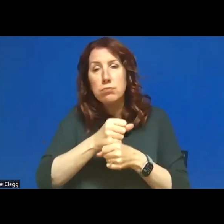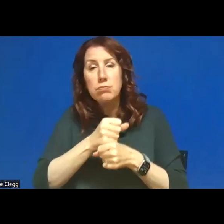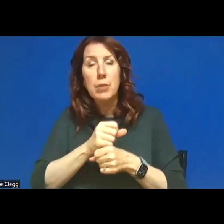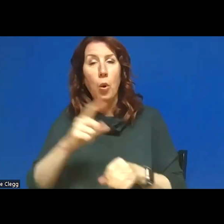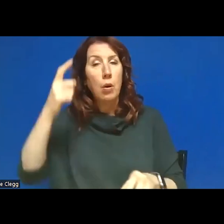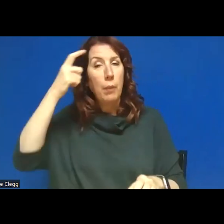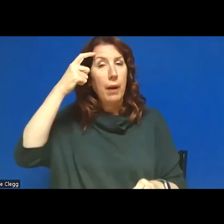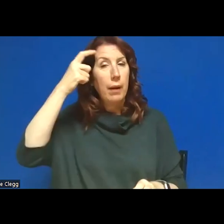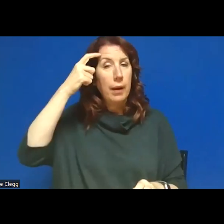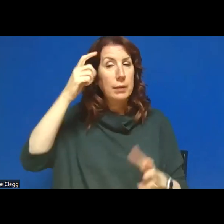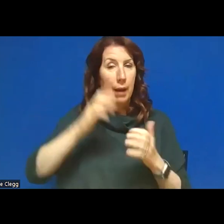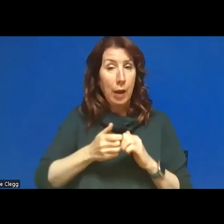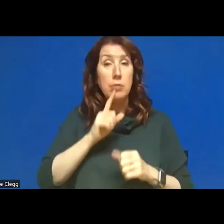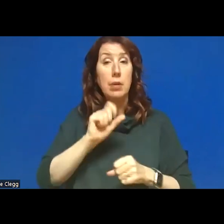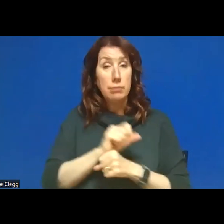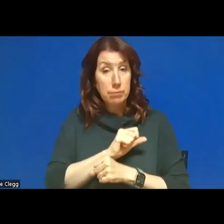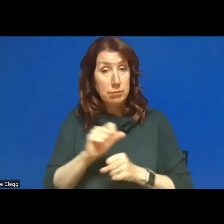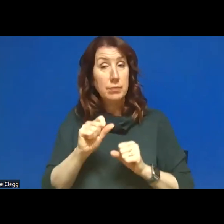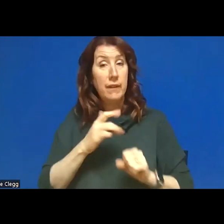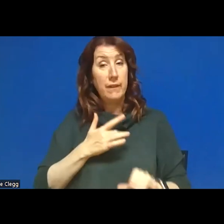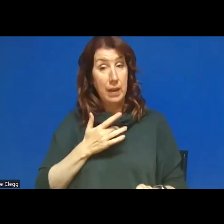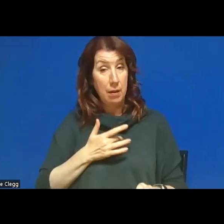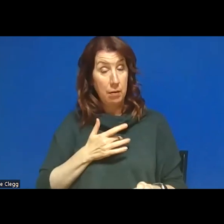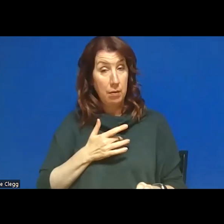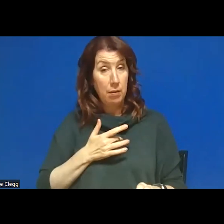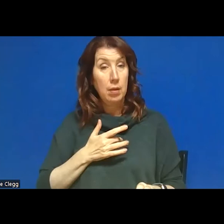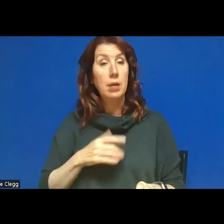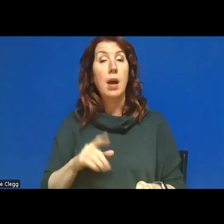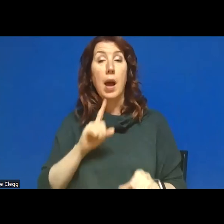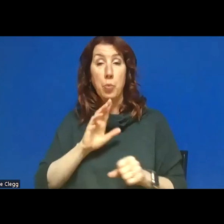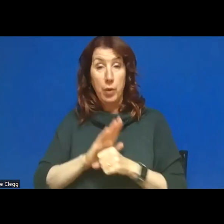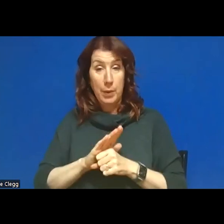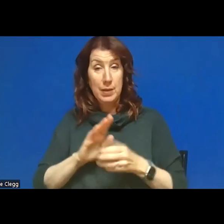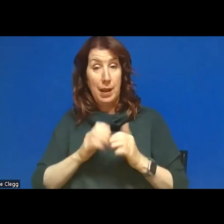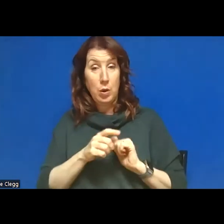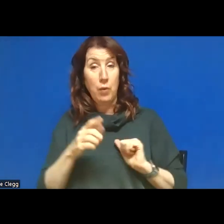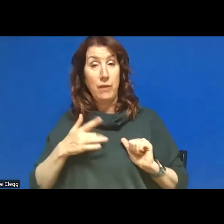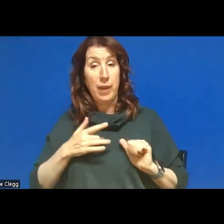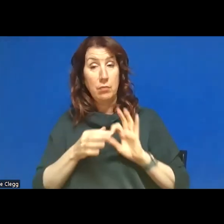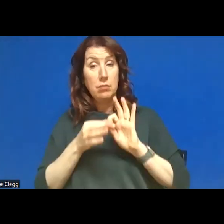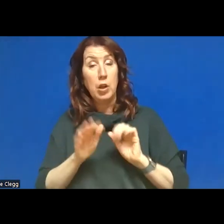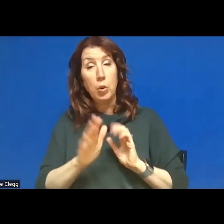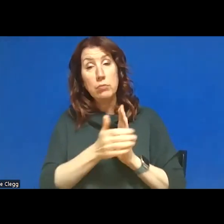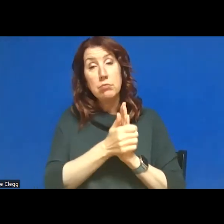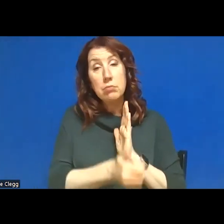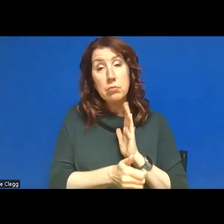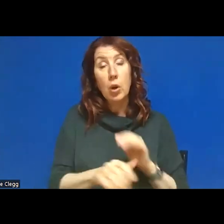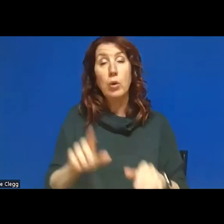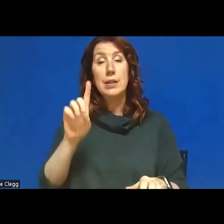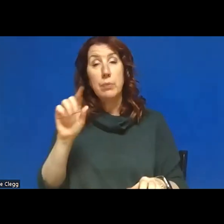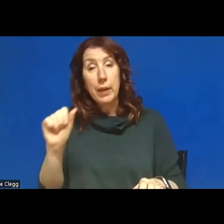that? Because I can guarantee you that the way you feel about your own ability or disability or